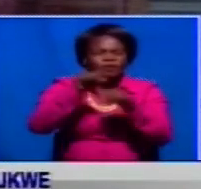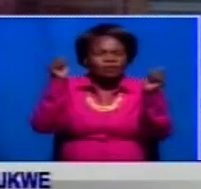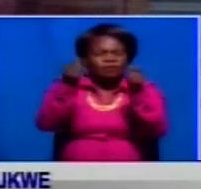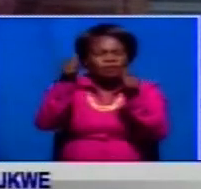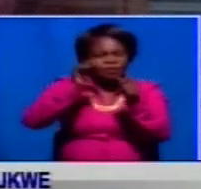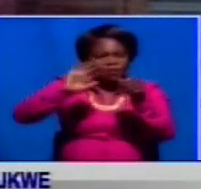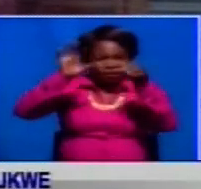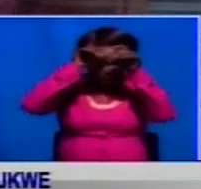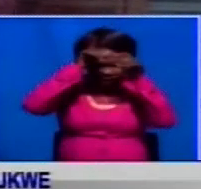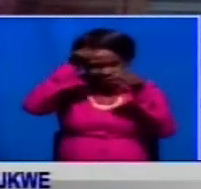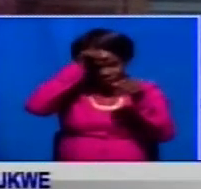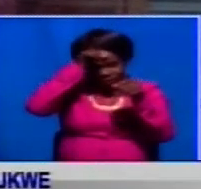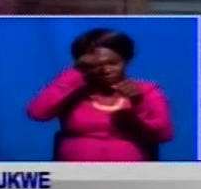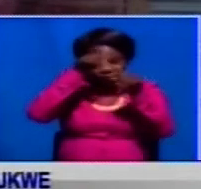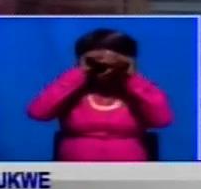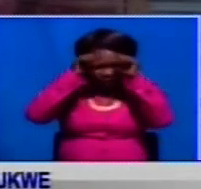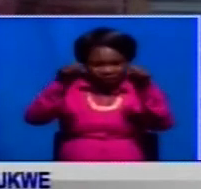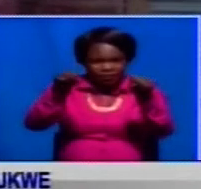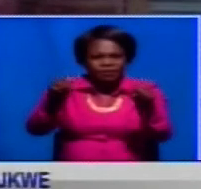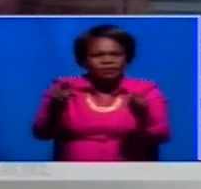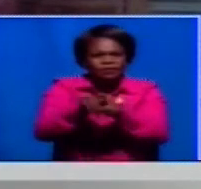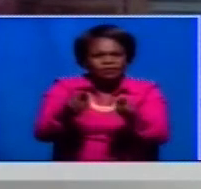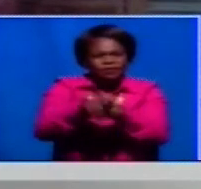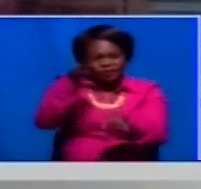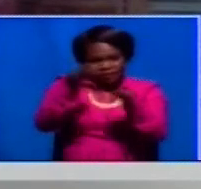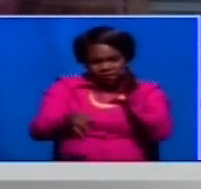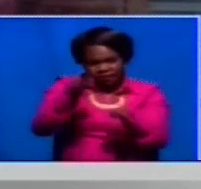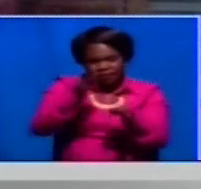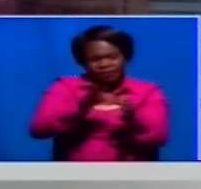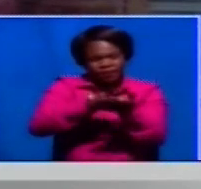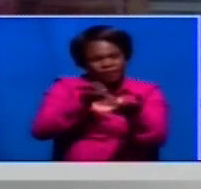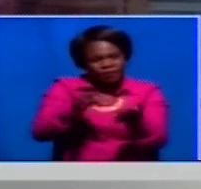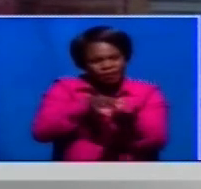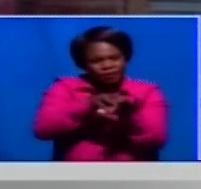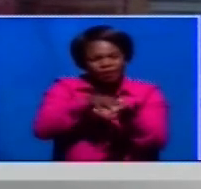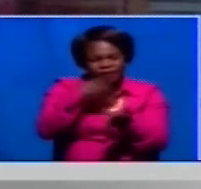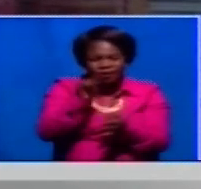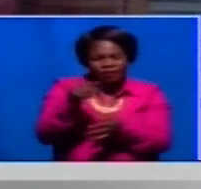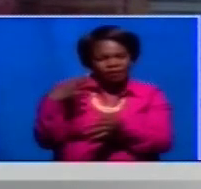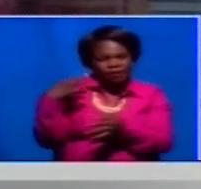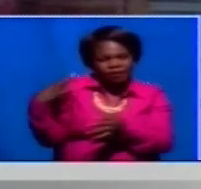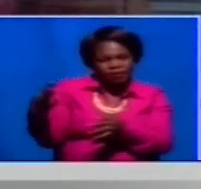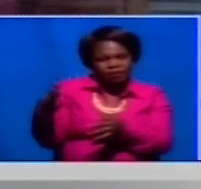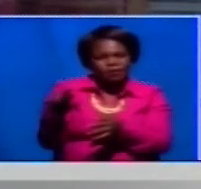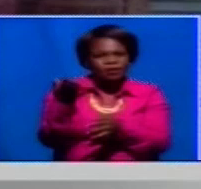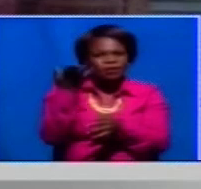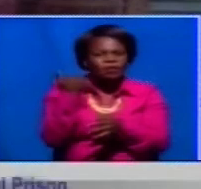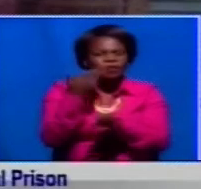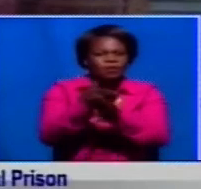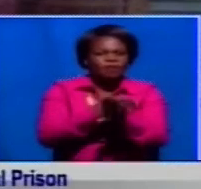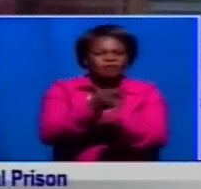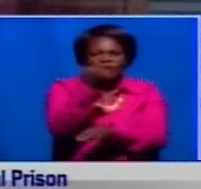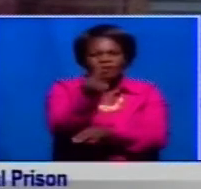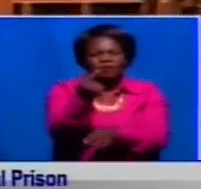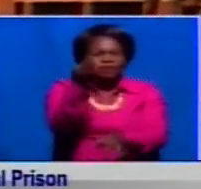Lungu. Supreme Court Judge Nigel Mutuna dismissed the case on grounds that the application was before a single judge.